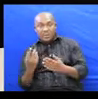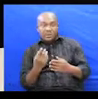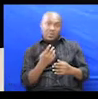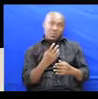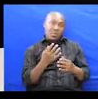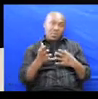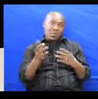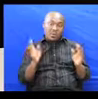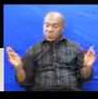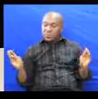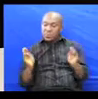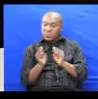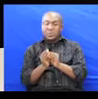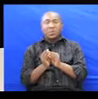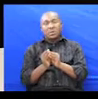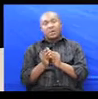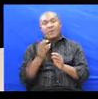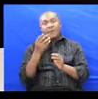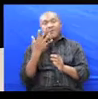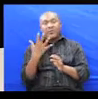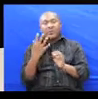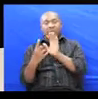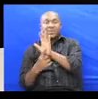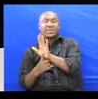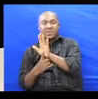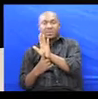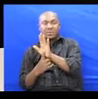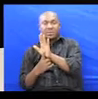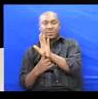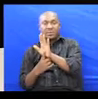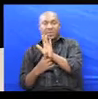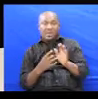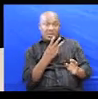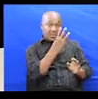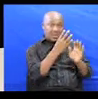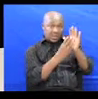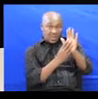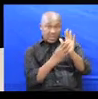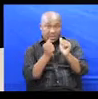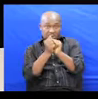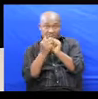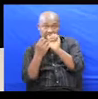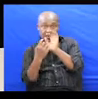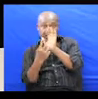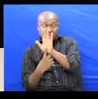55, then plus 1 makes 56. So this one is equal to 56 grams per